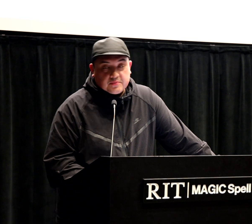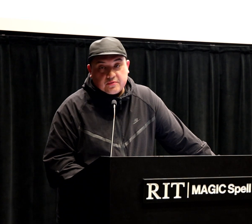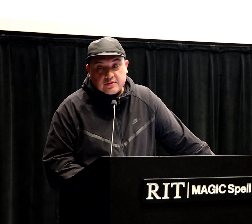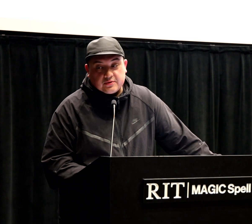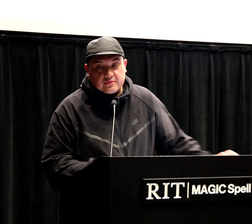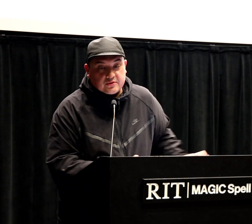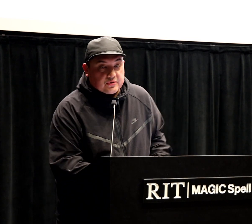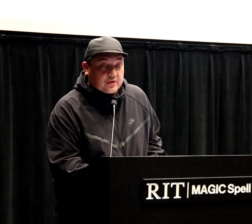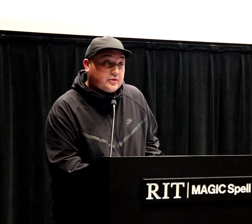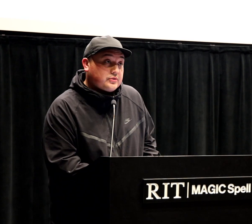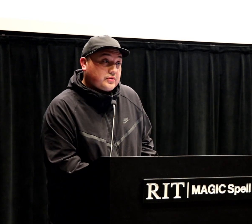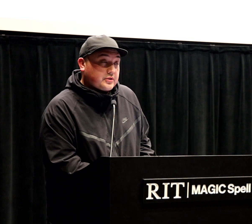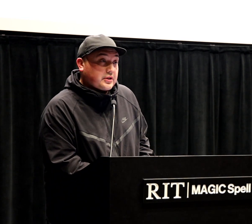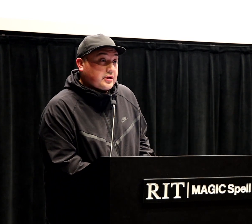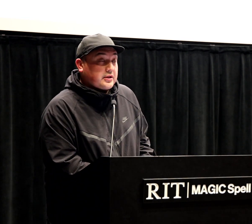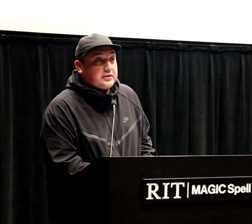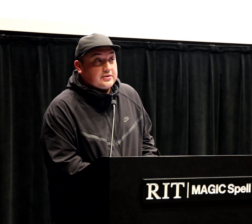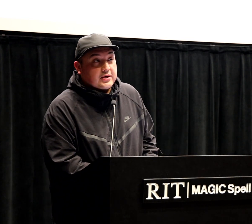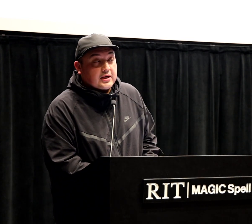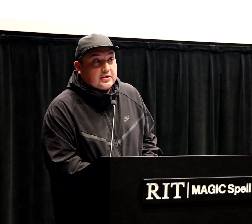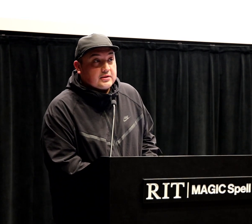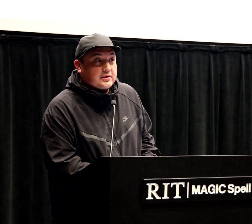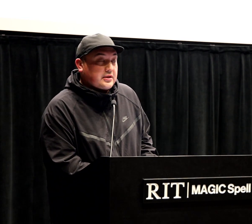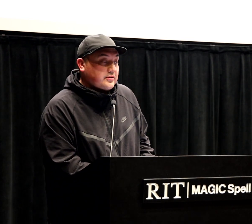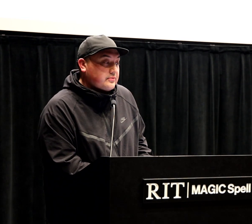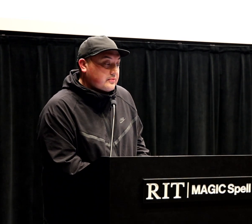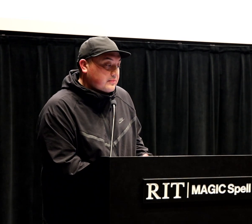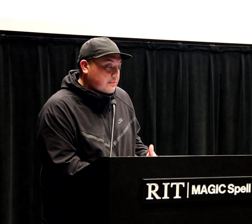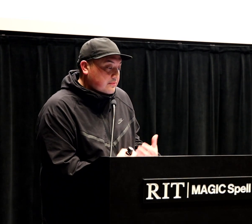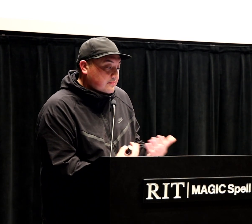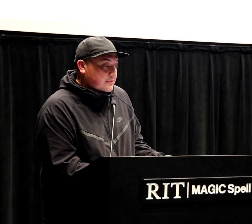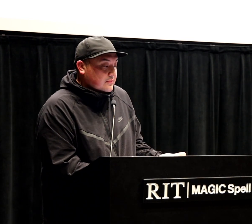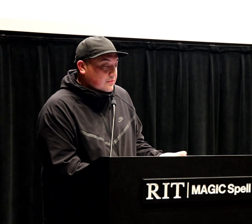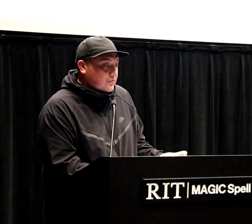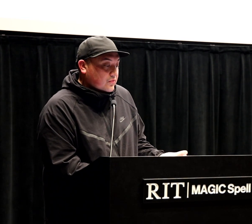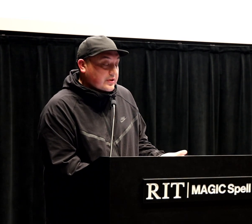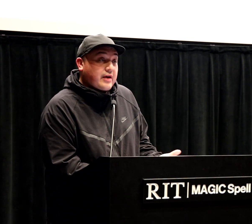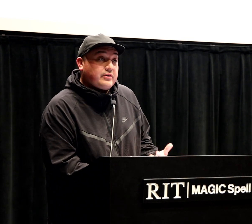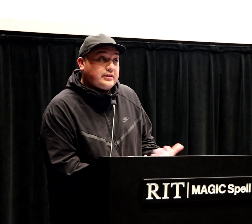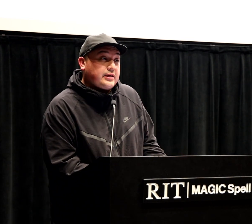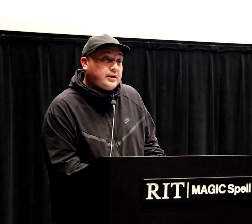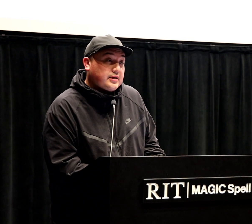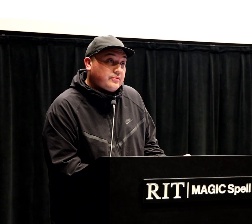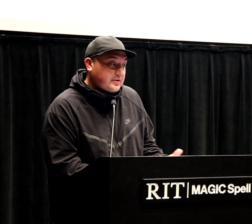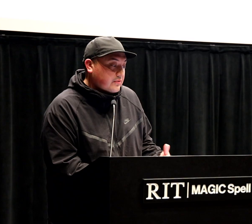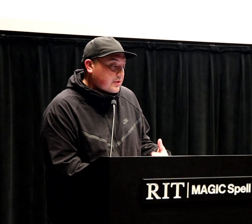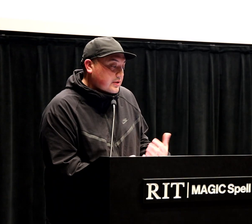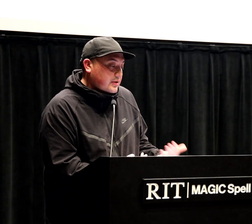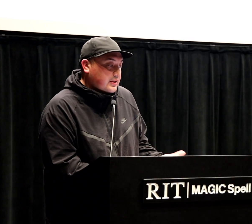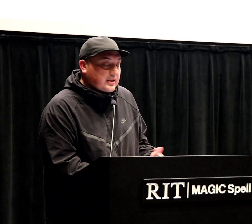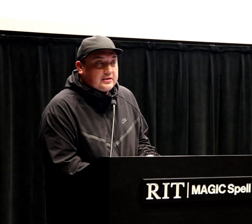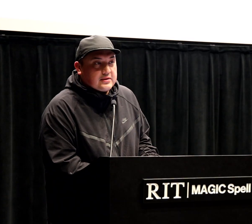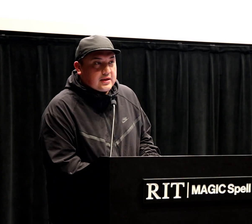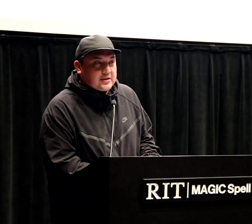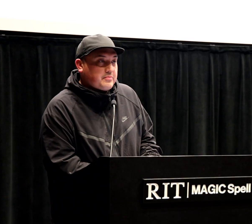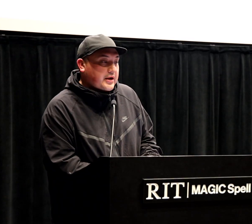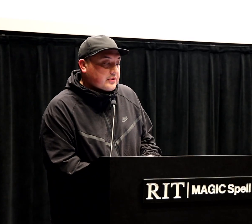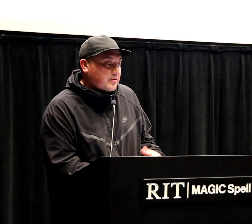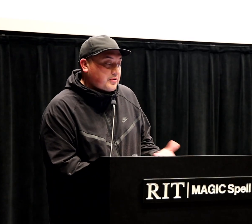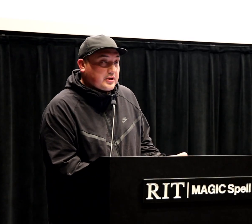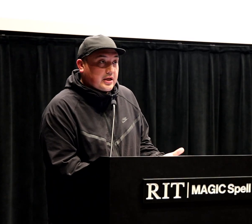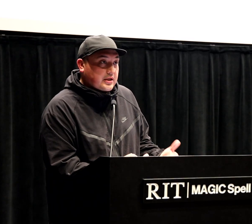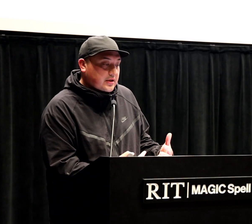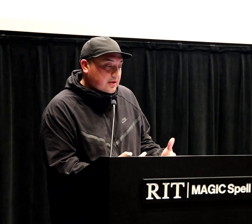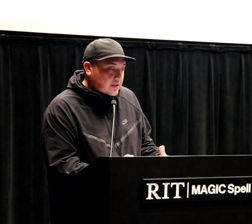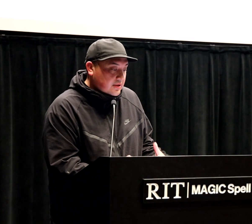I think some students just struggle to articulate design. They don't, when they have an idea, again, design is